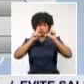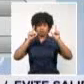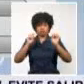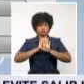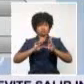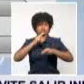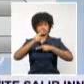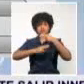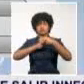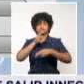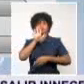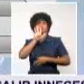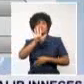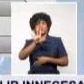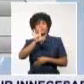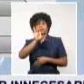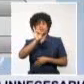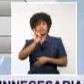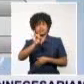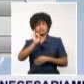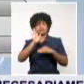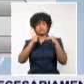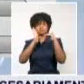positive. That represents